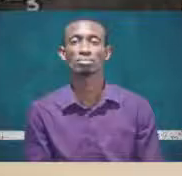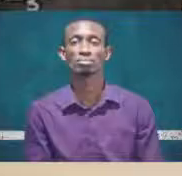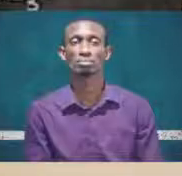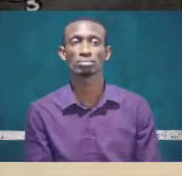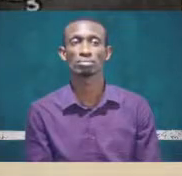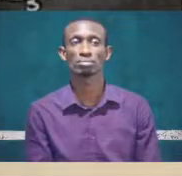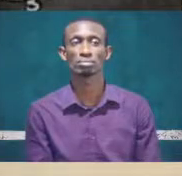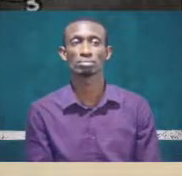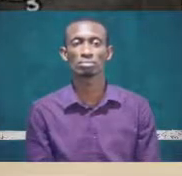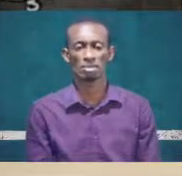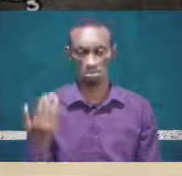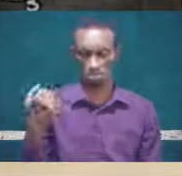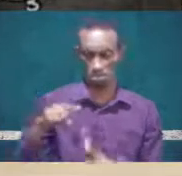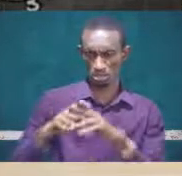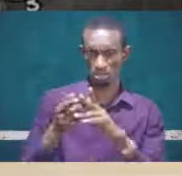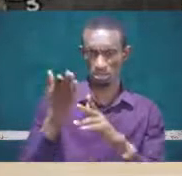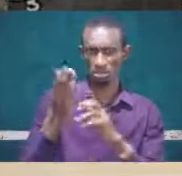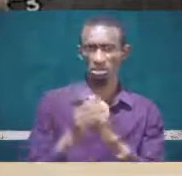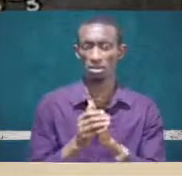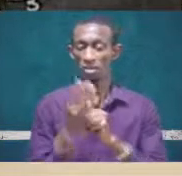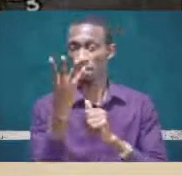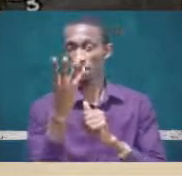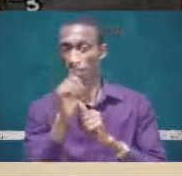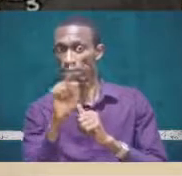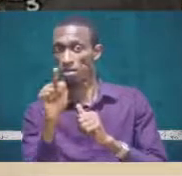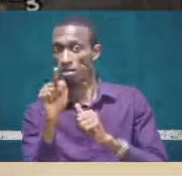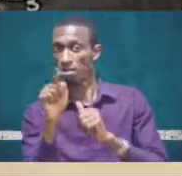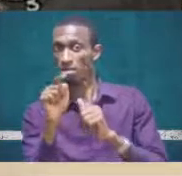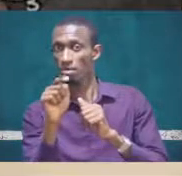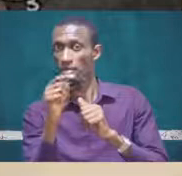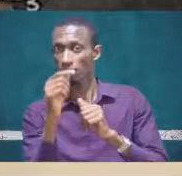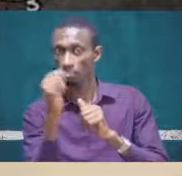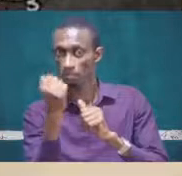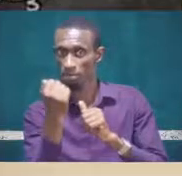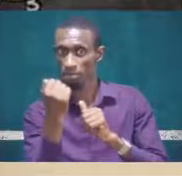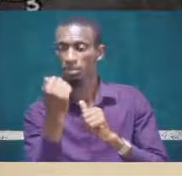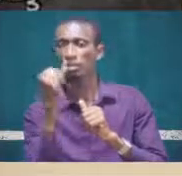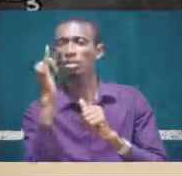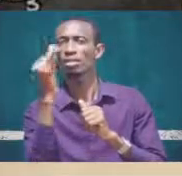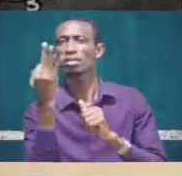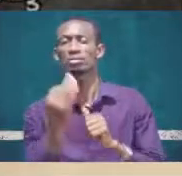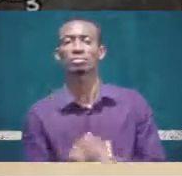I start by here, 4 divided by 5I3,